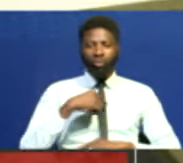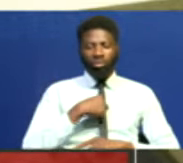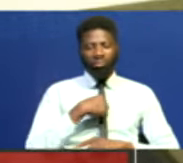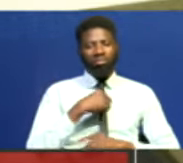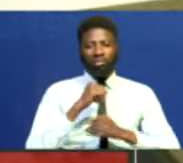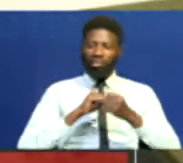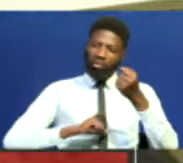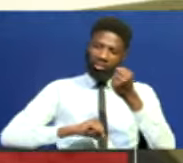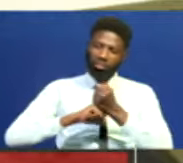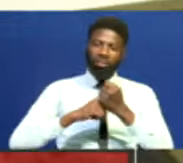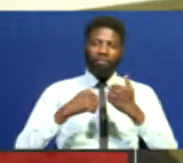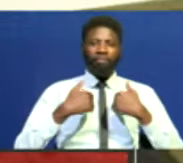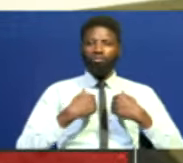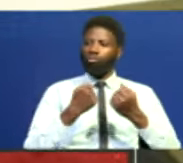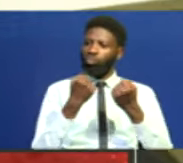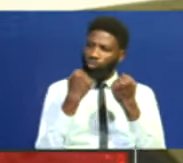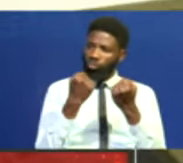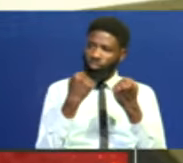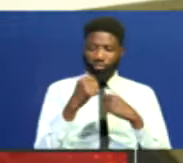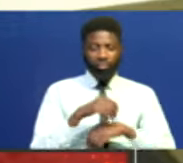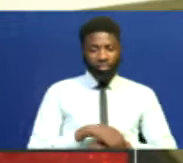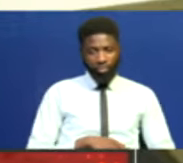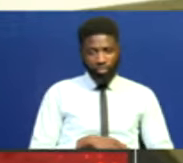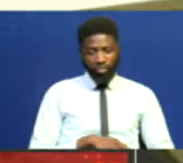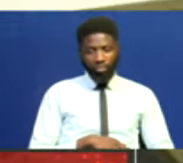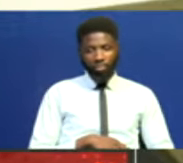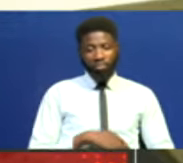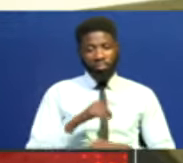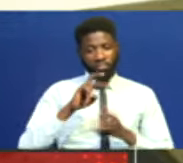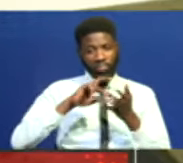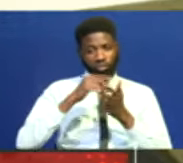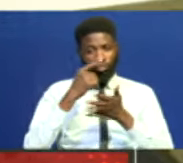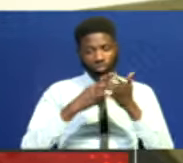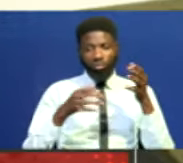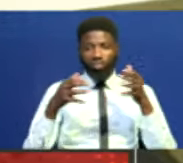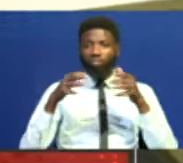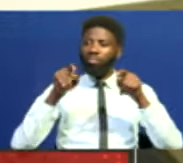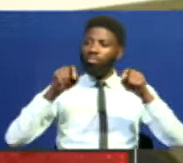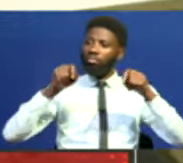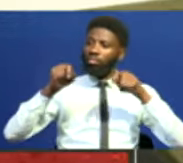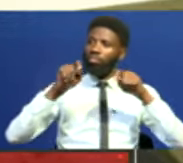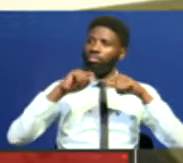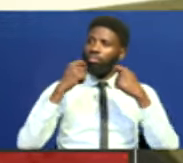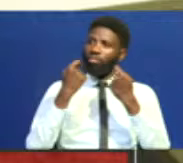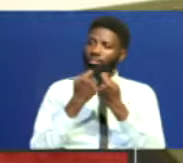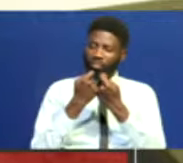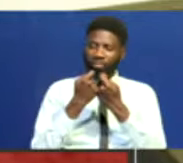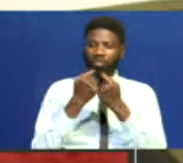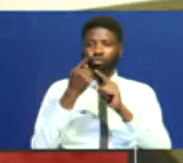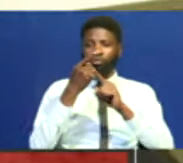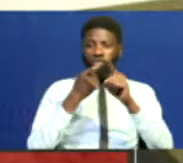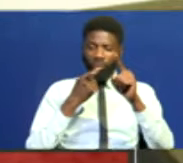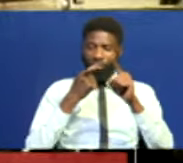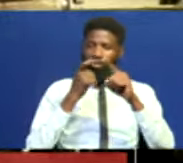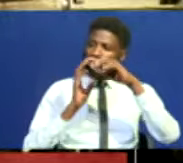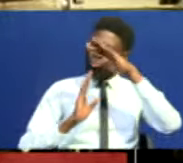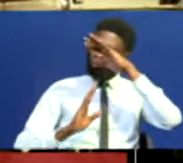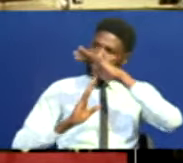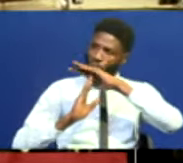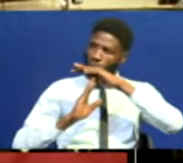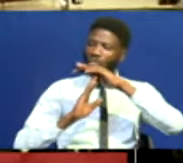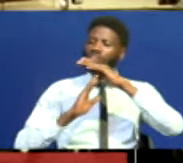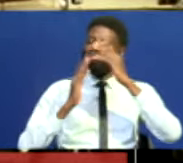system. When I say a strong support system, I refer to the managerial team, all the way from the commanding officer up to